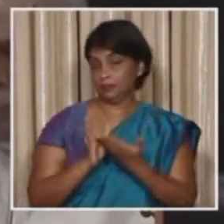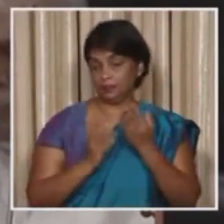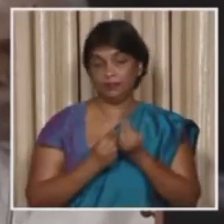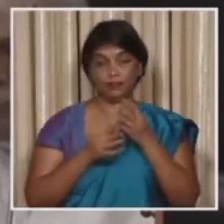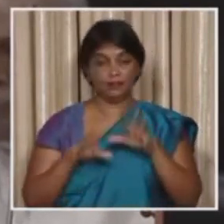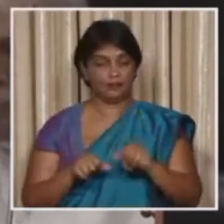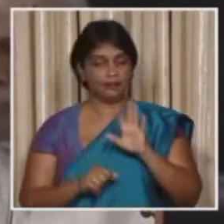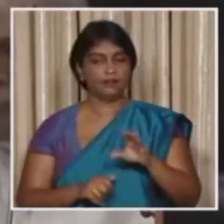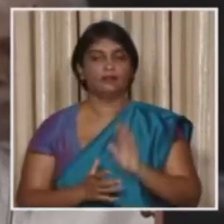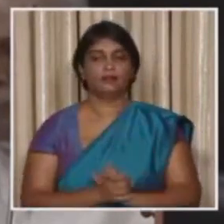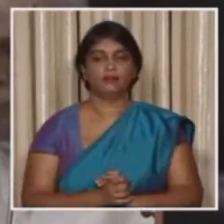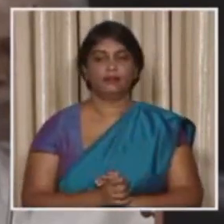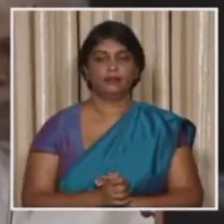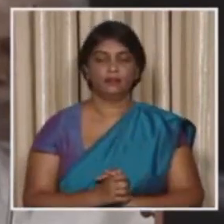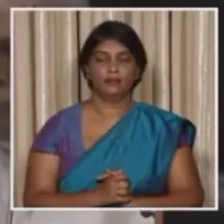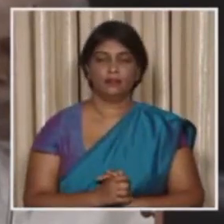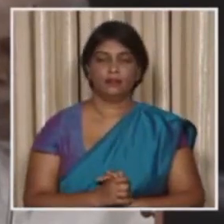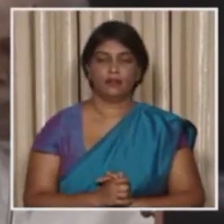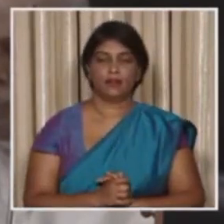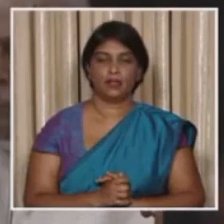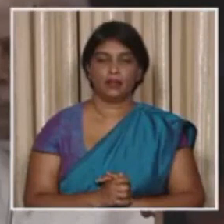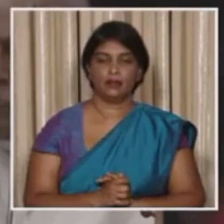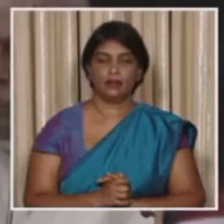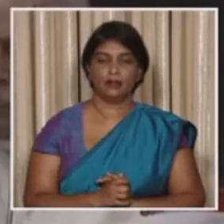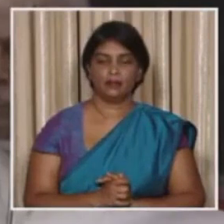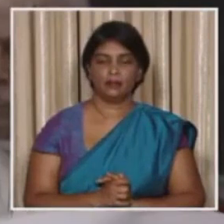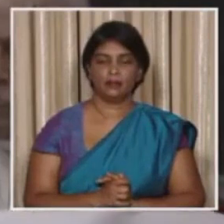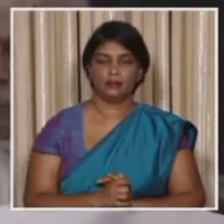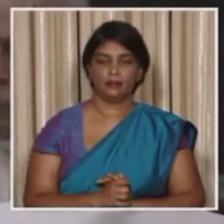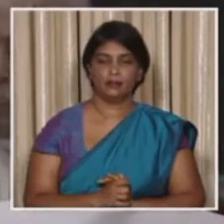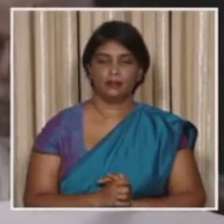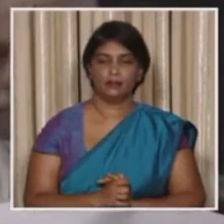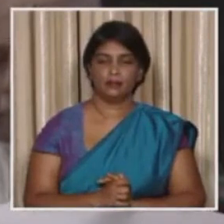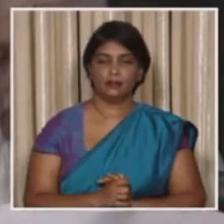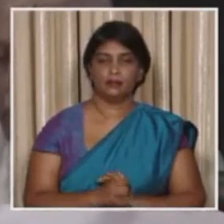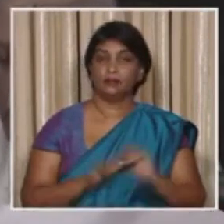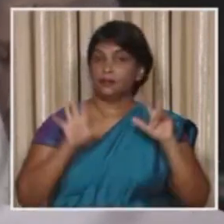22,990 acres, comprising 817 acres of state and